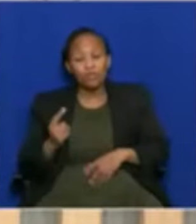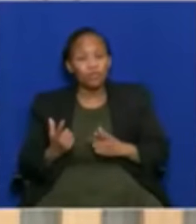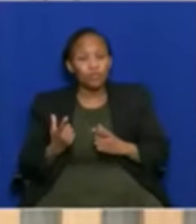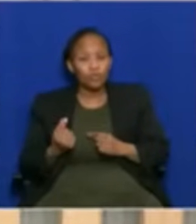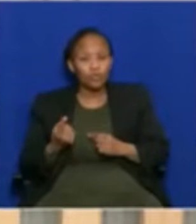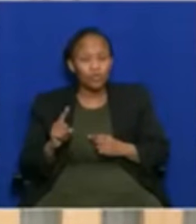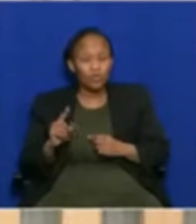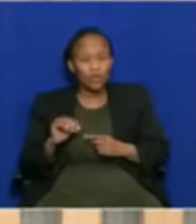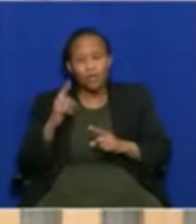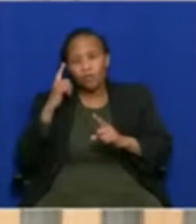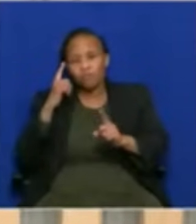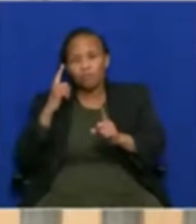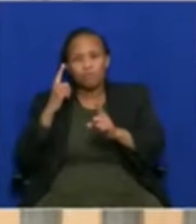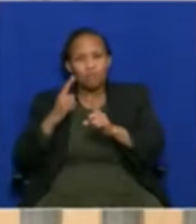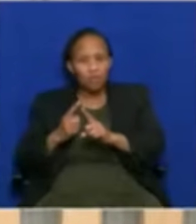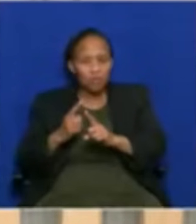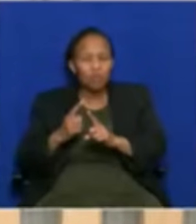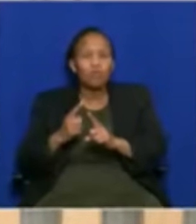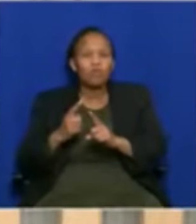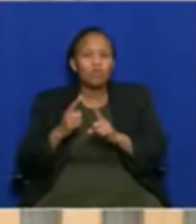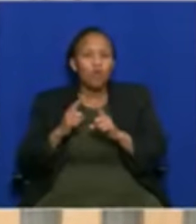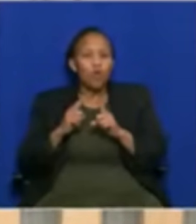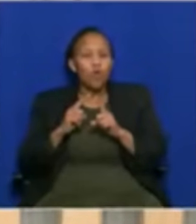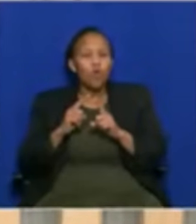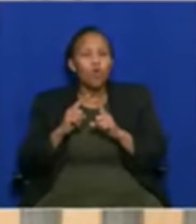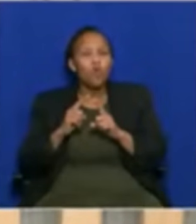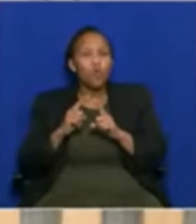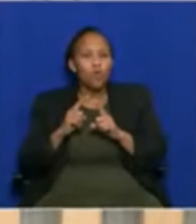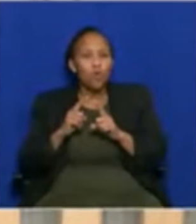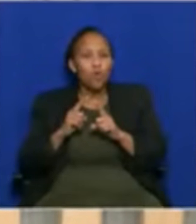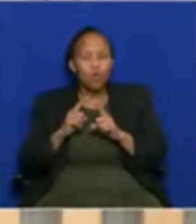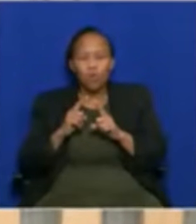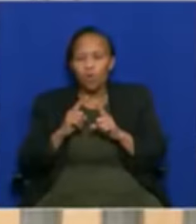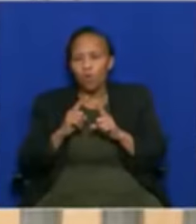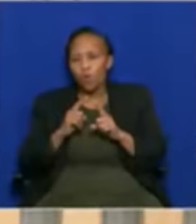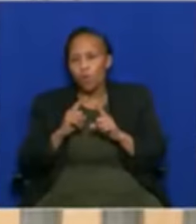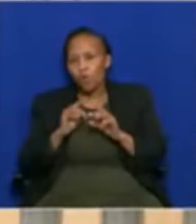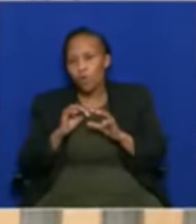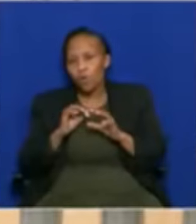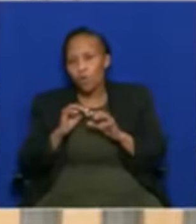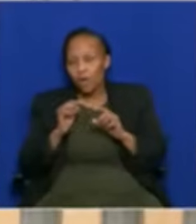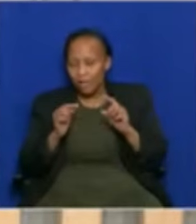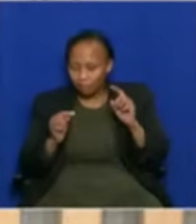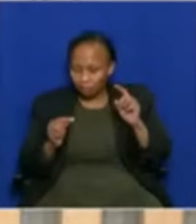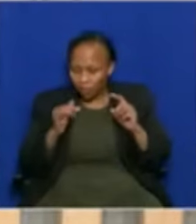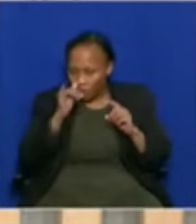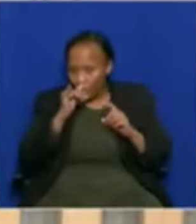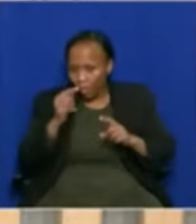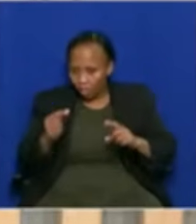against senior members of crime intelligence? Do you consider that appropriate to do?